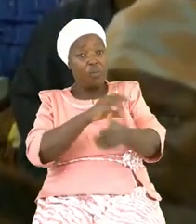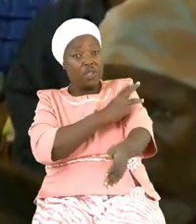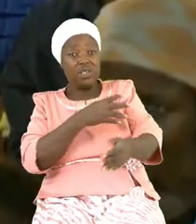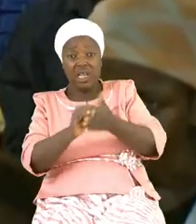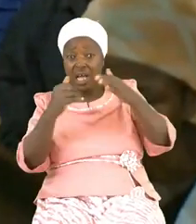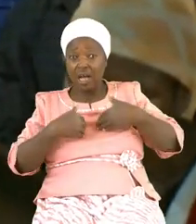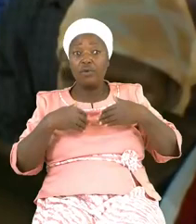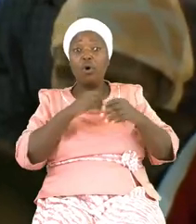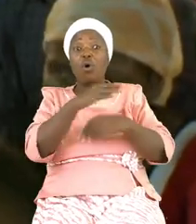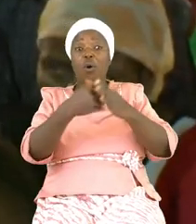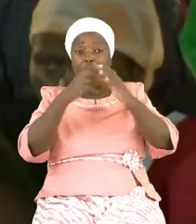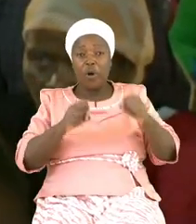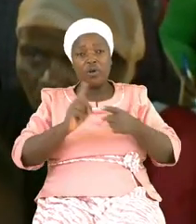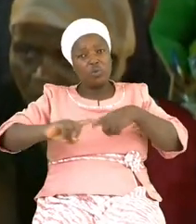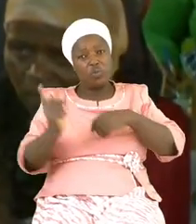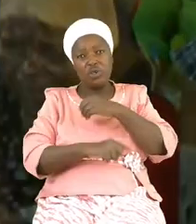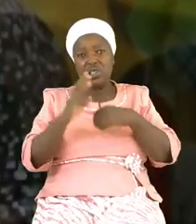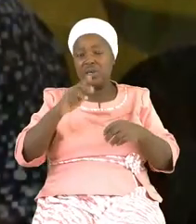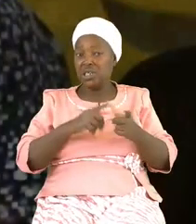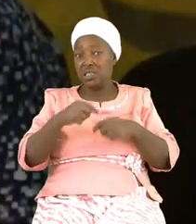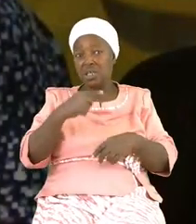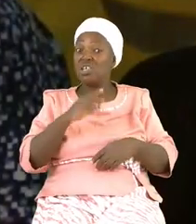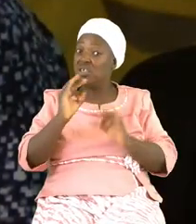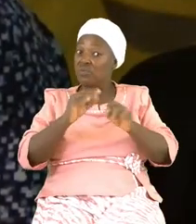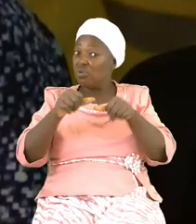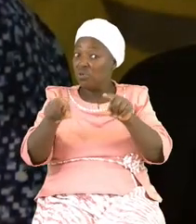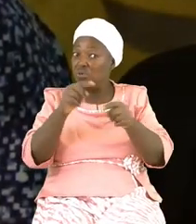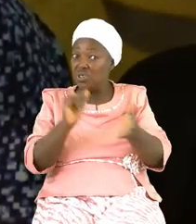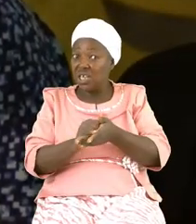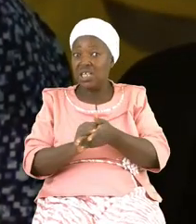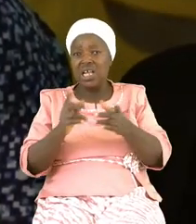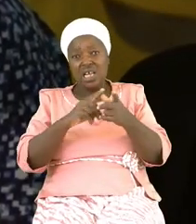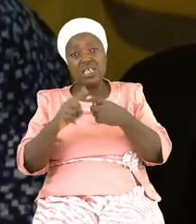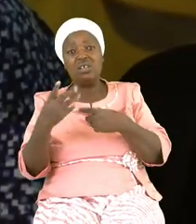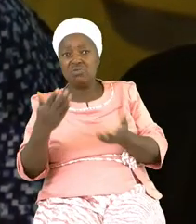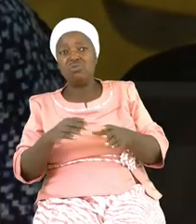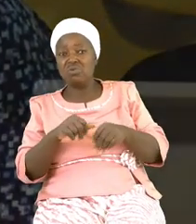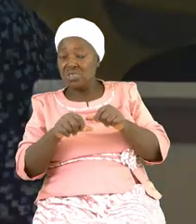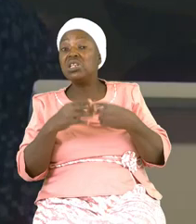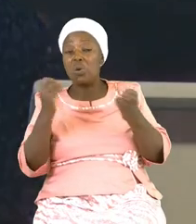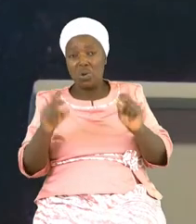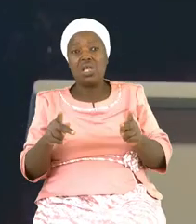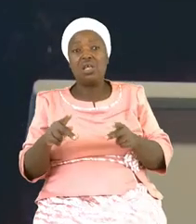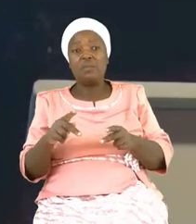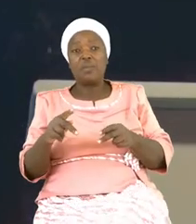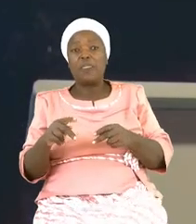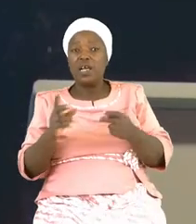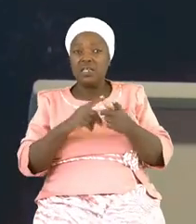him, said, you continue to do that, and you are base, all right? I show